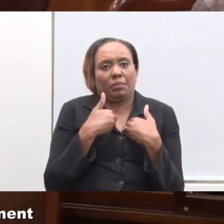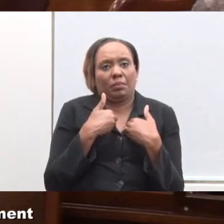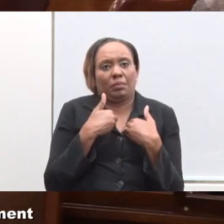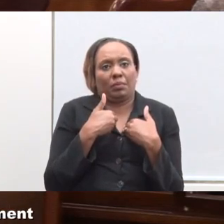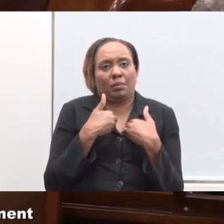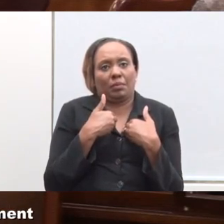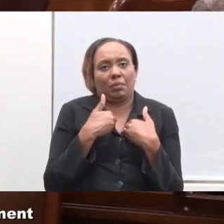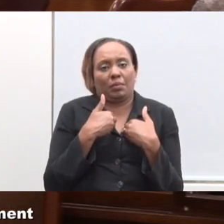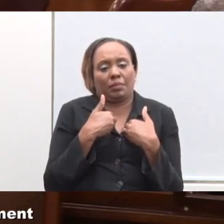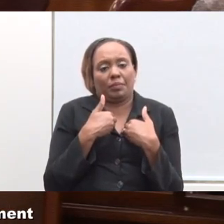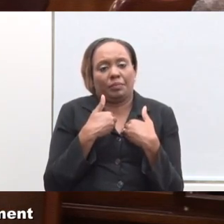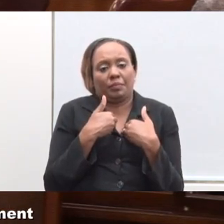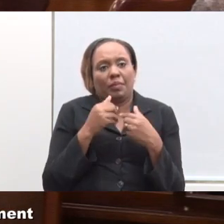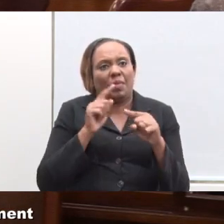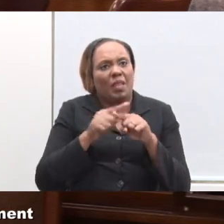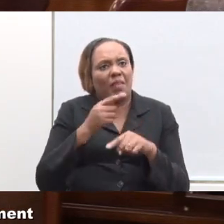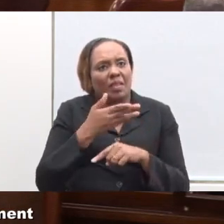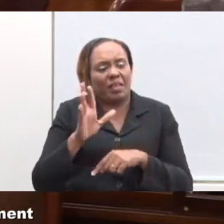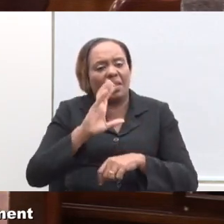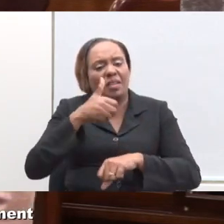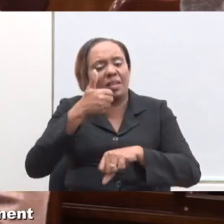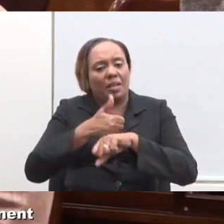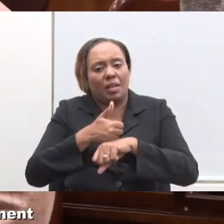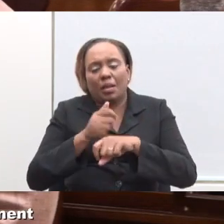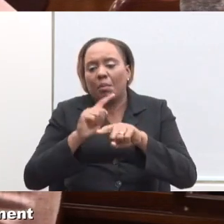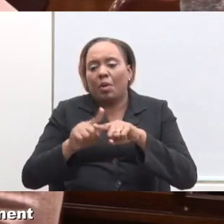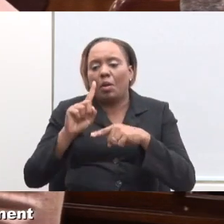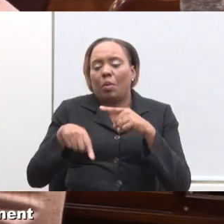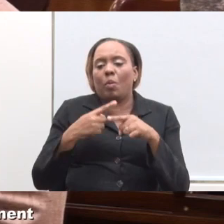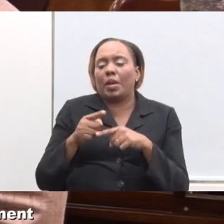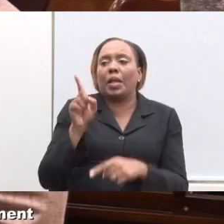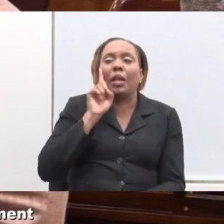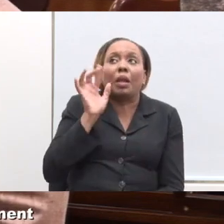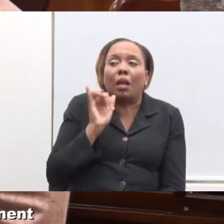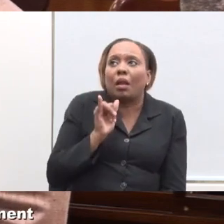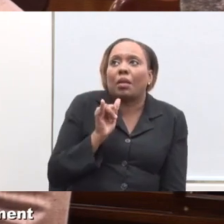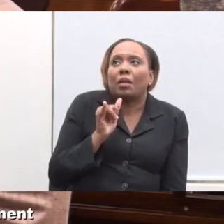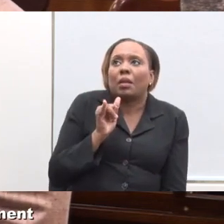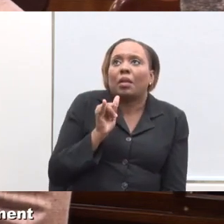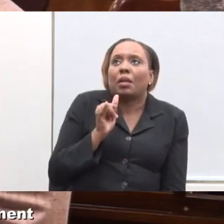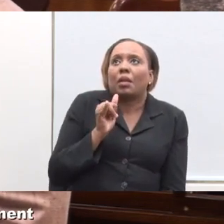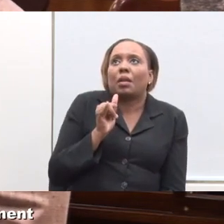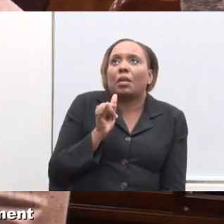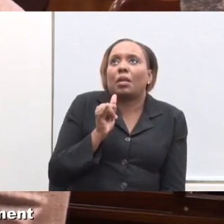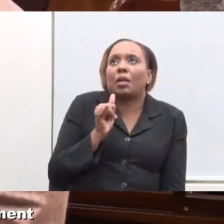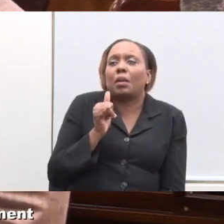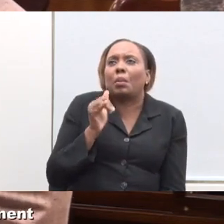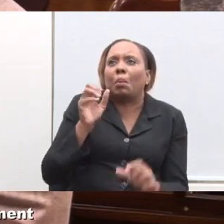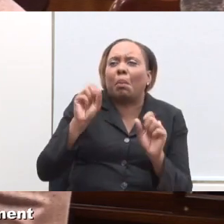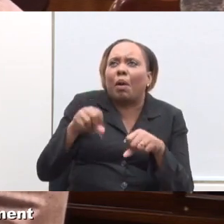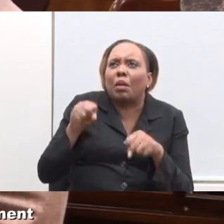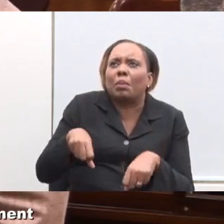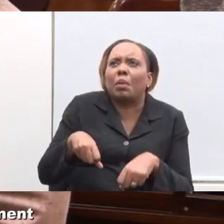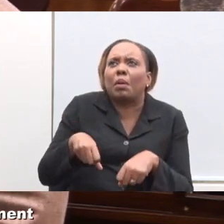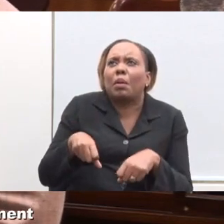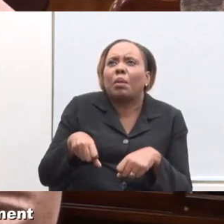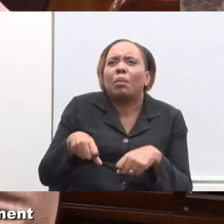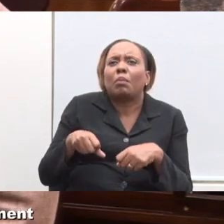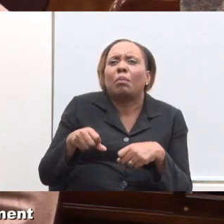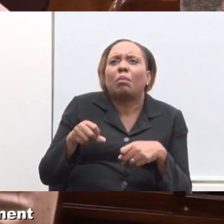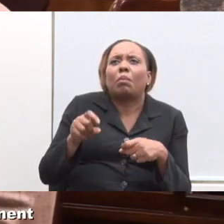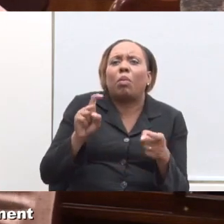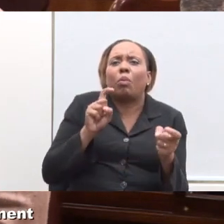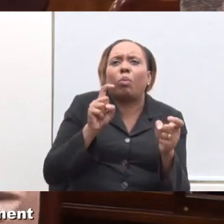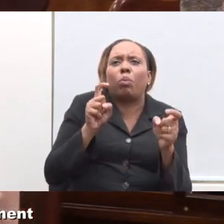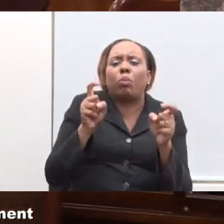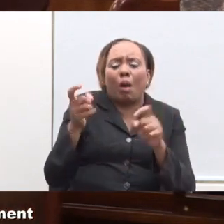around to turning the corner, they had to continue spending that money because they put it in the wrong place, in the wrong structure, with the